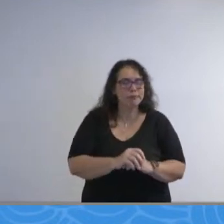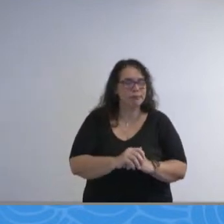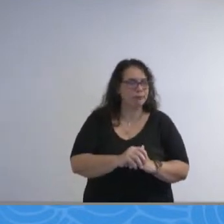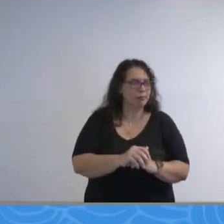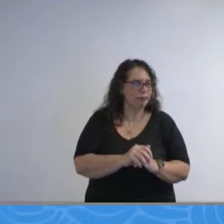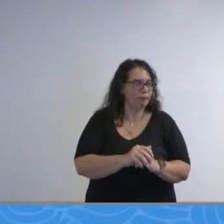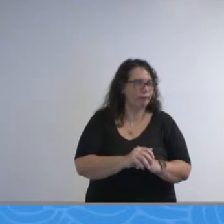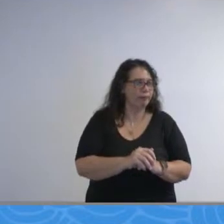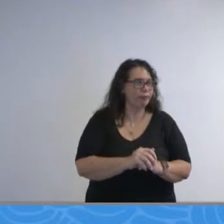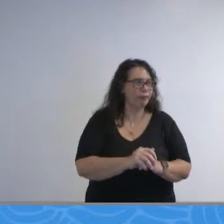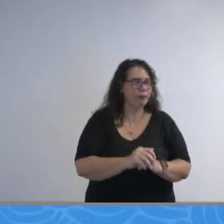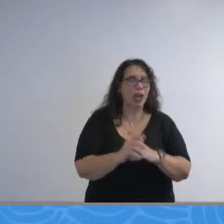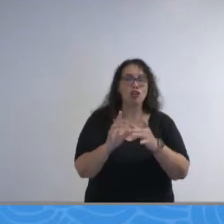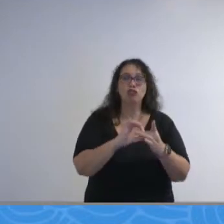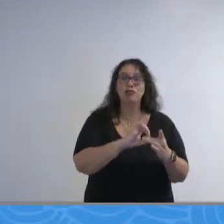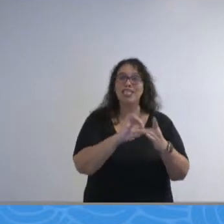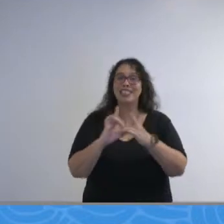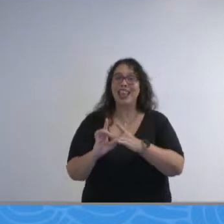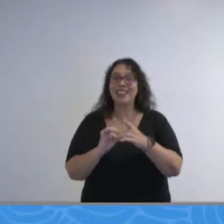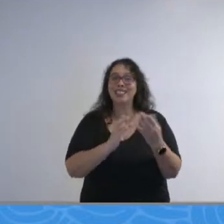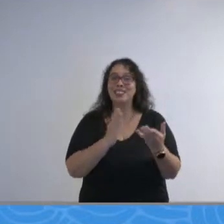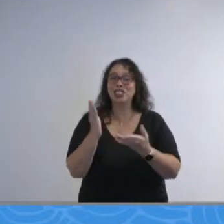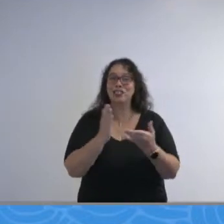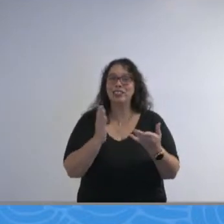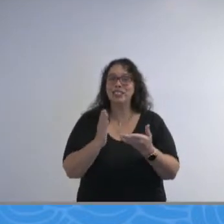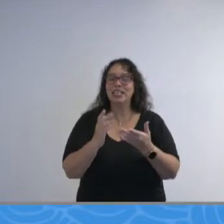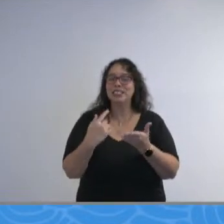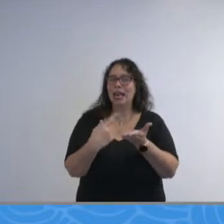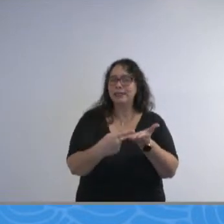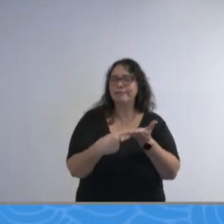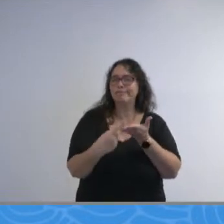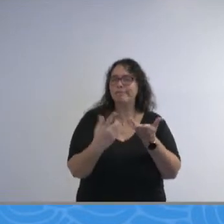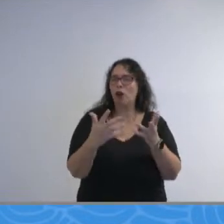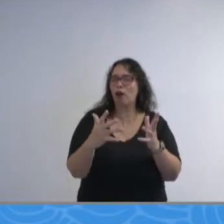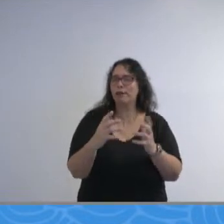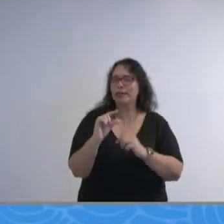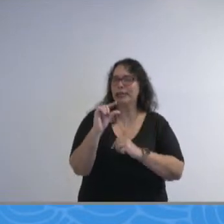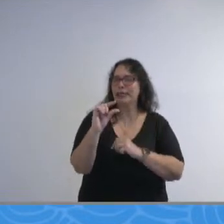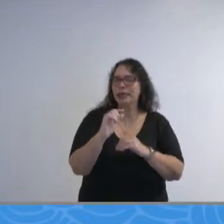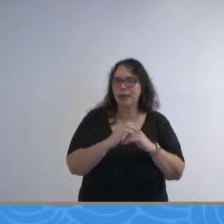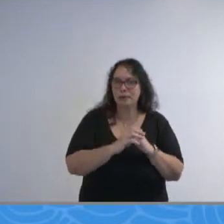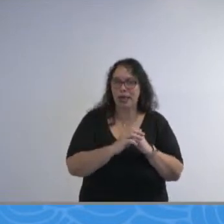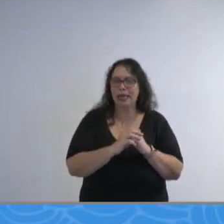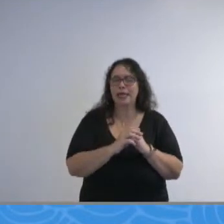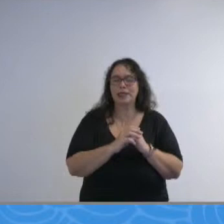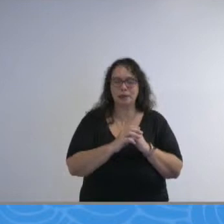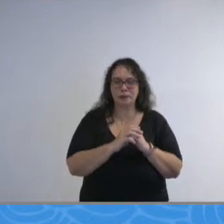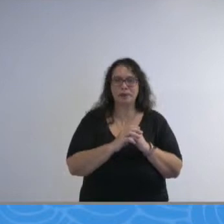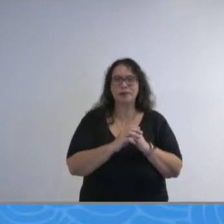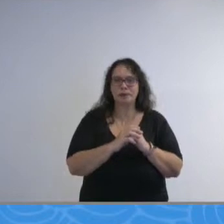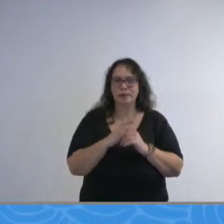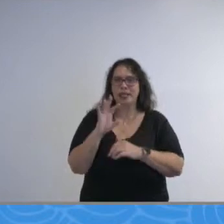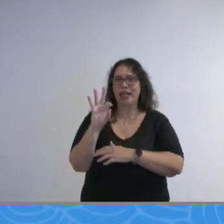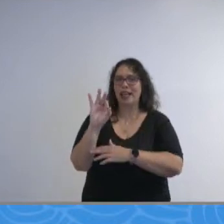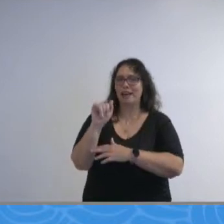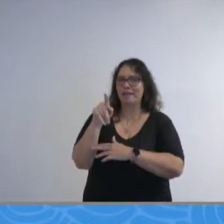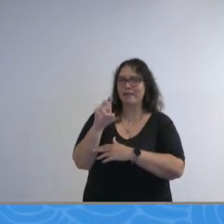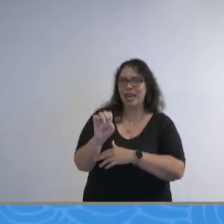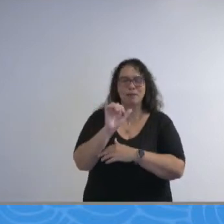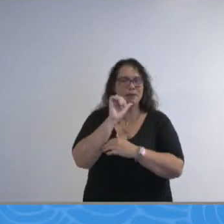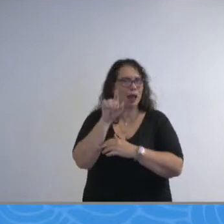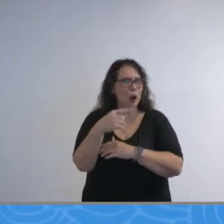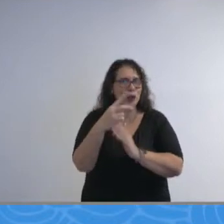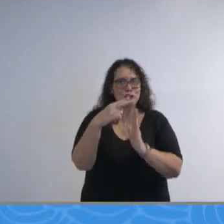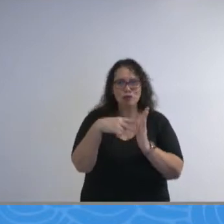Okay. Related services, I talked about that a little bit in terms of FAPE is not just reading,